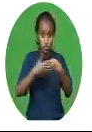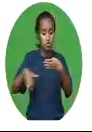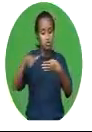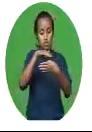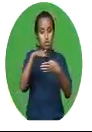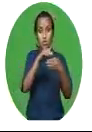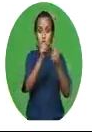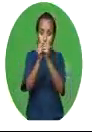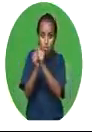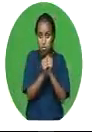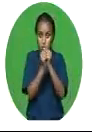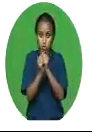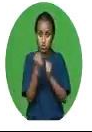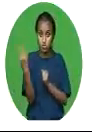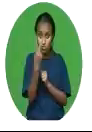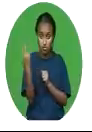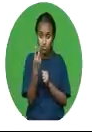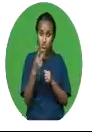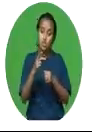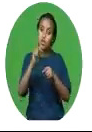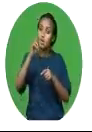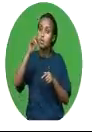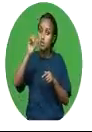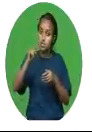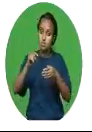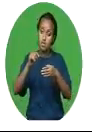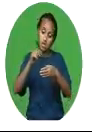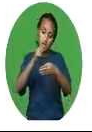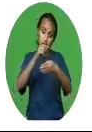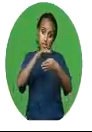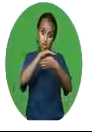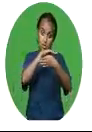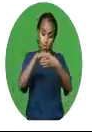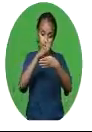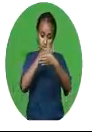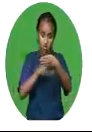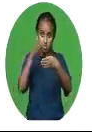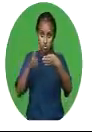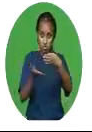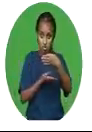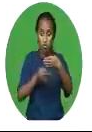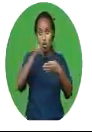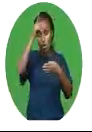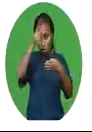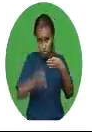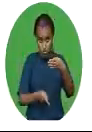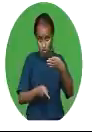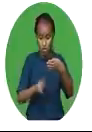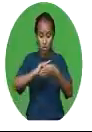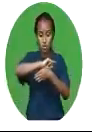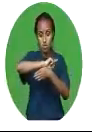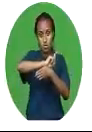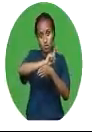of both prisms. Label the corners of the end view of the horizontal prism in a